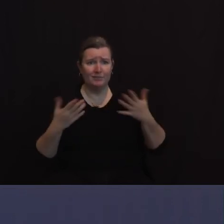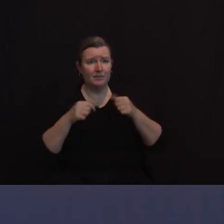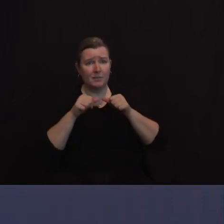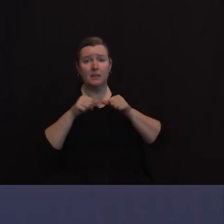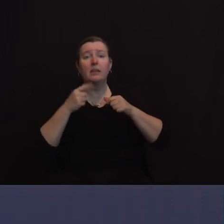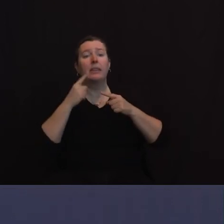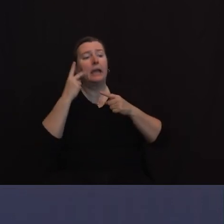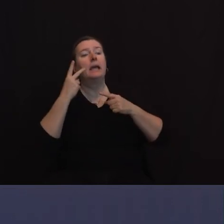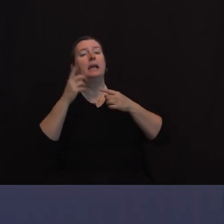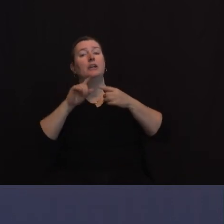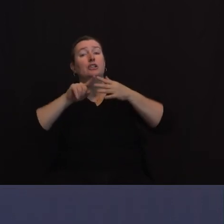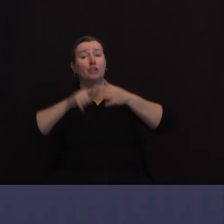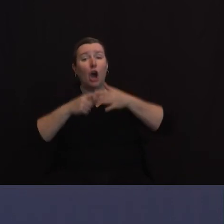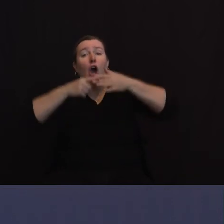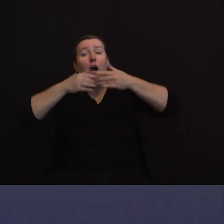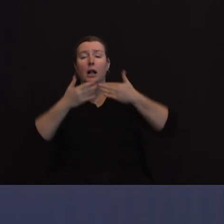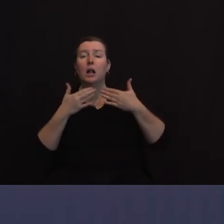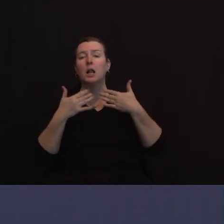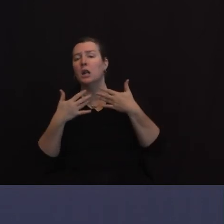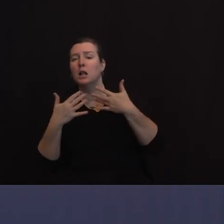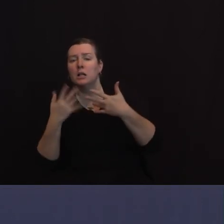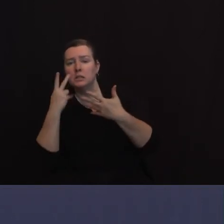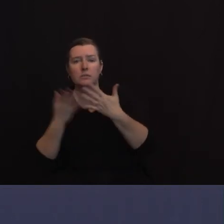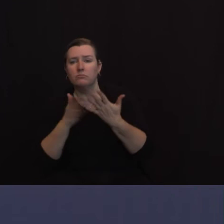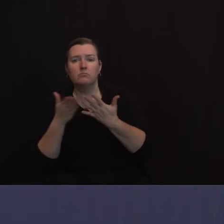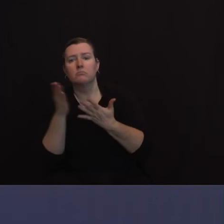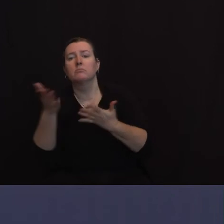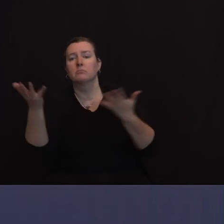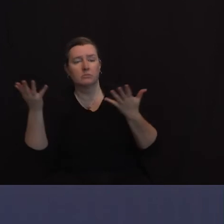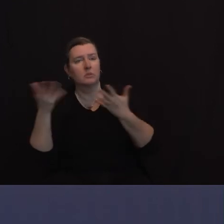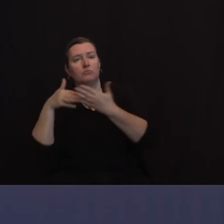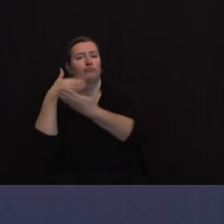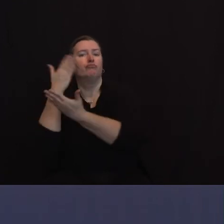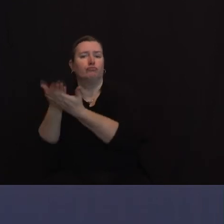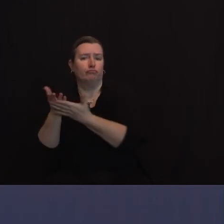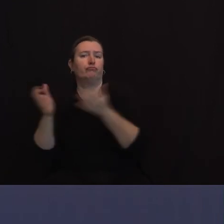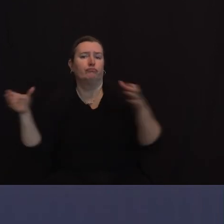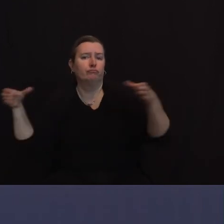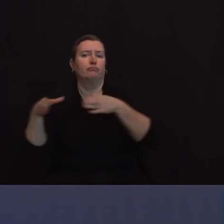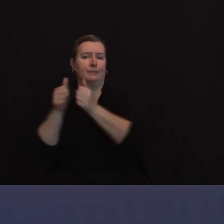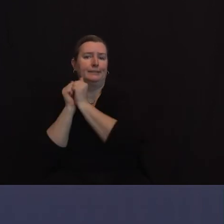together. I do think I was